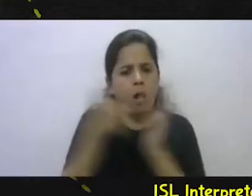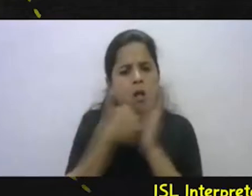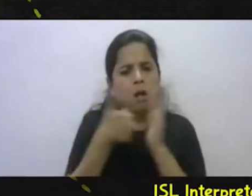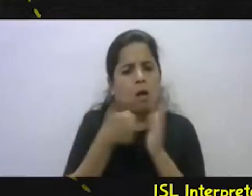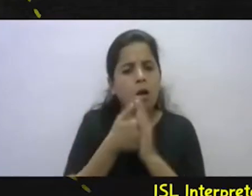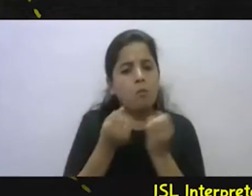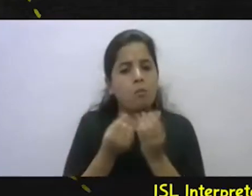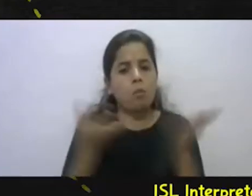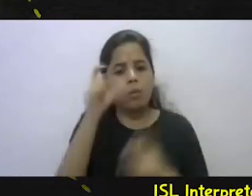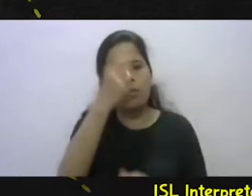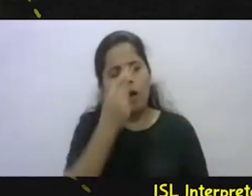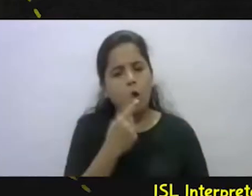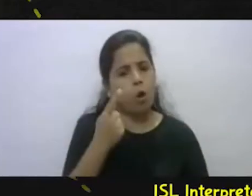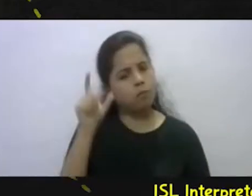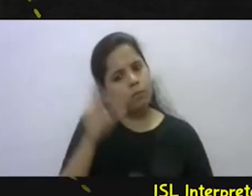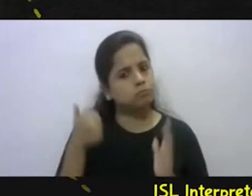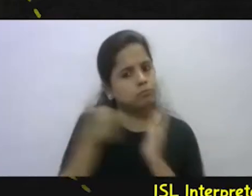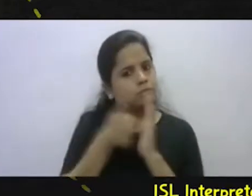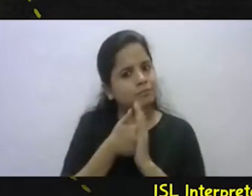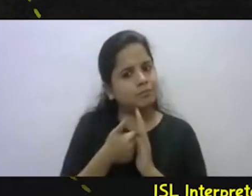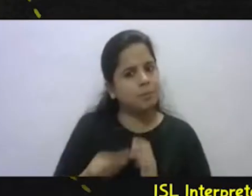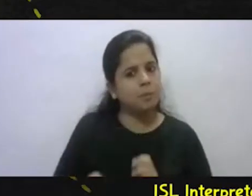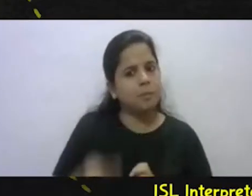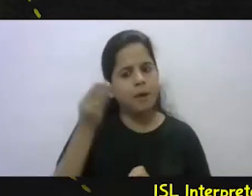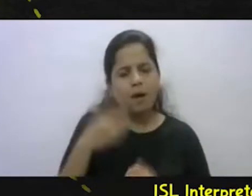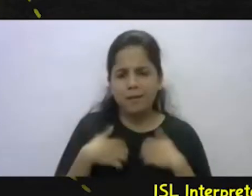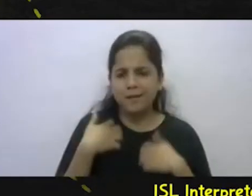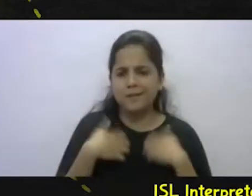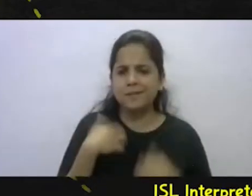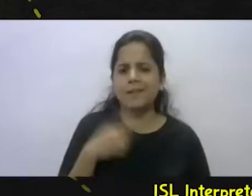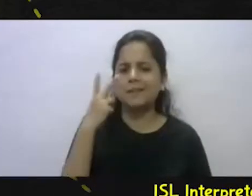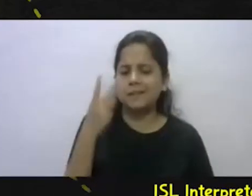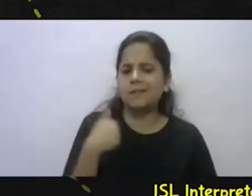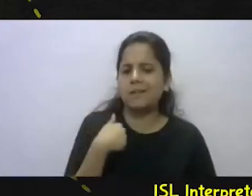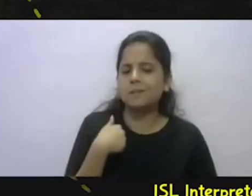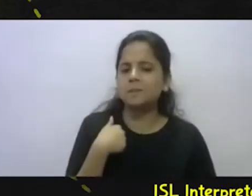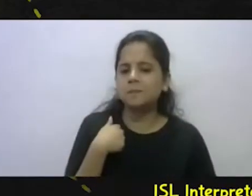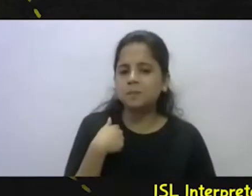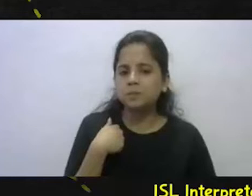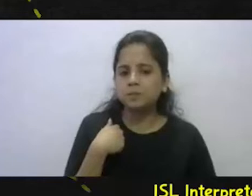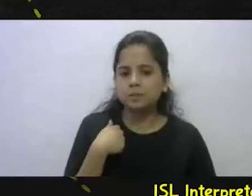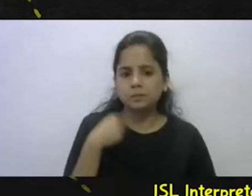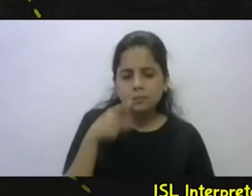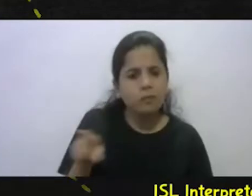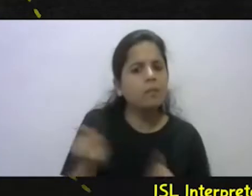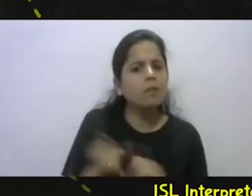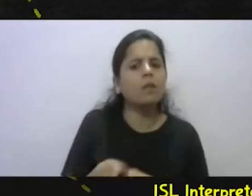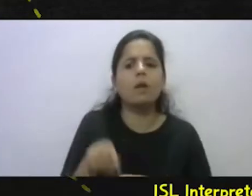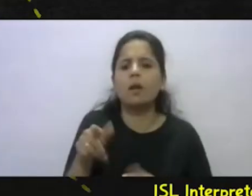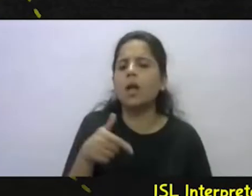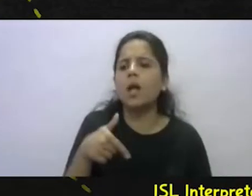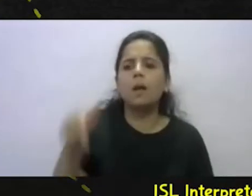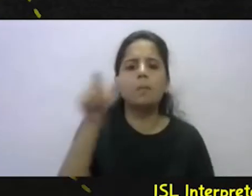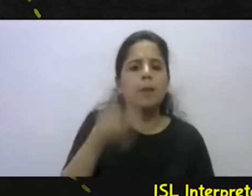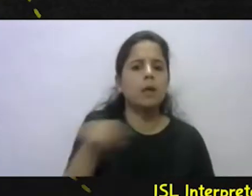of sketching people, it's something is interesting to me because that is no longer considered